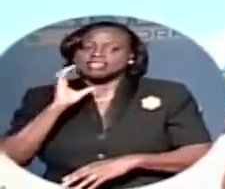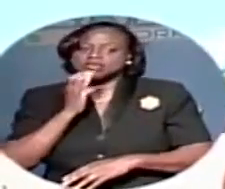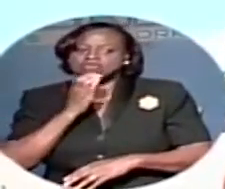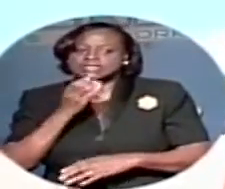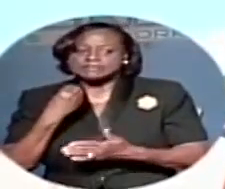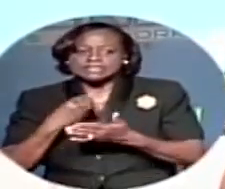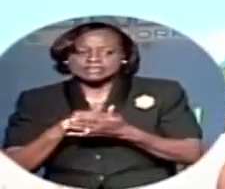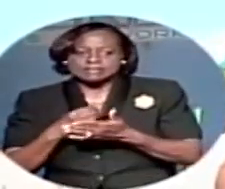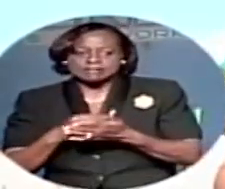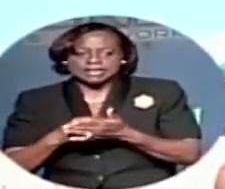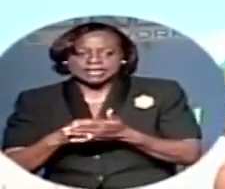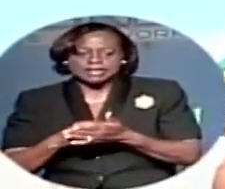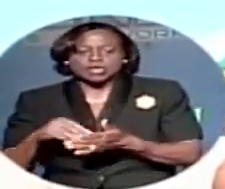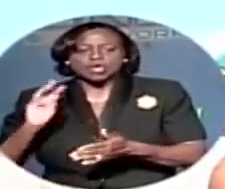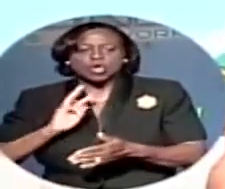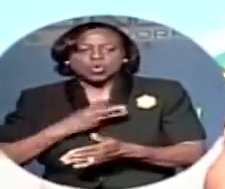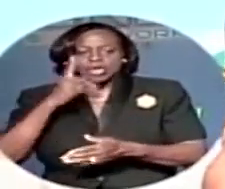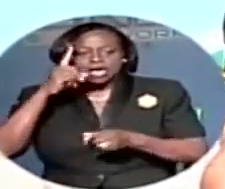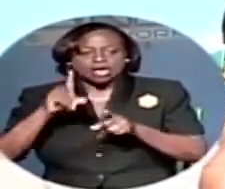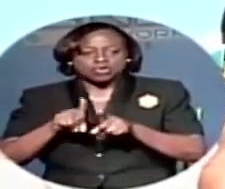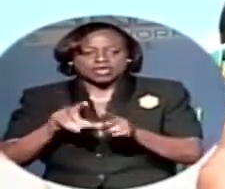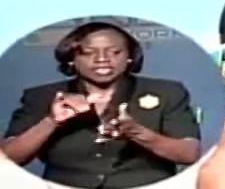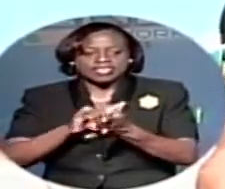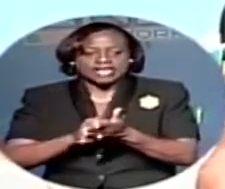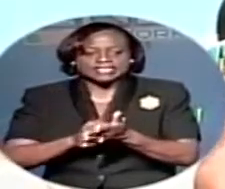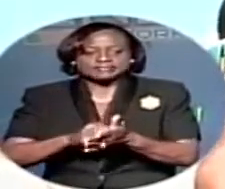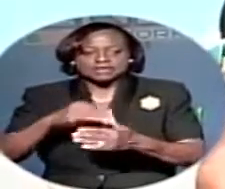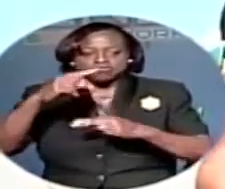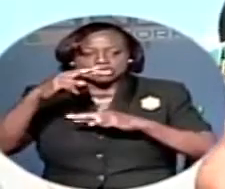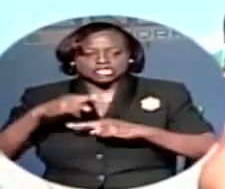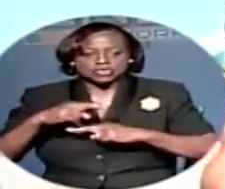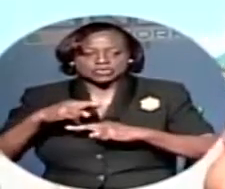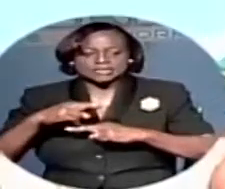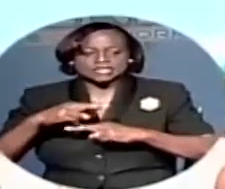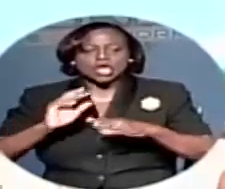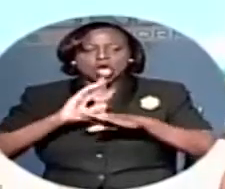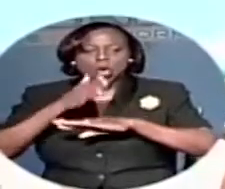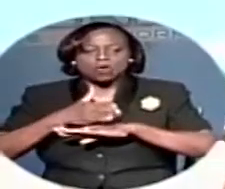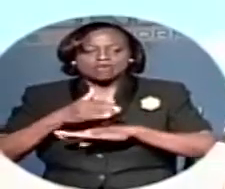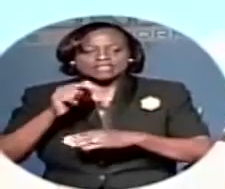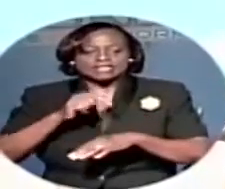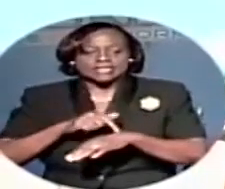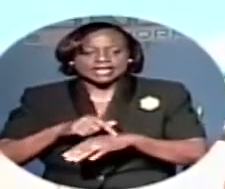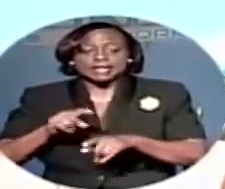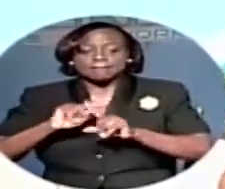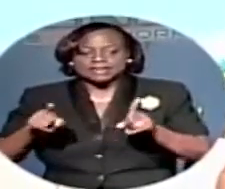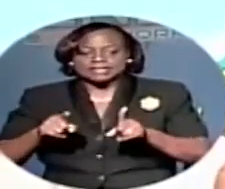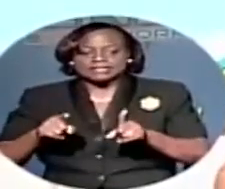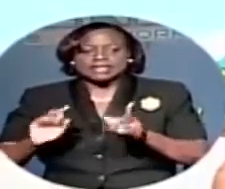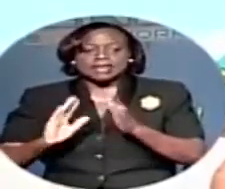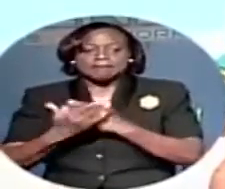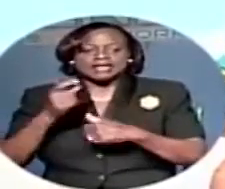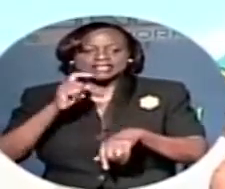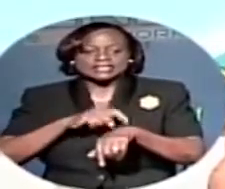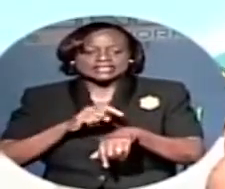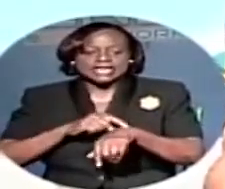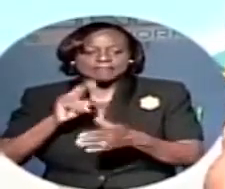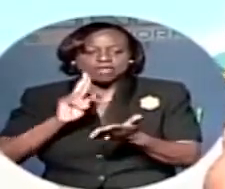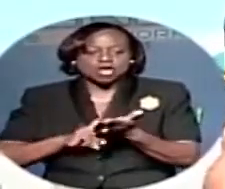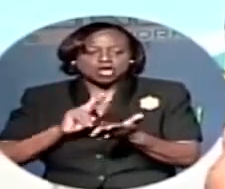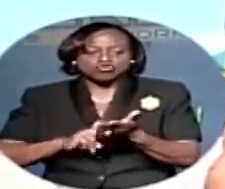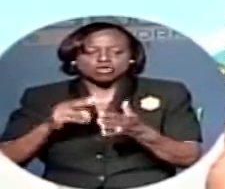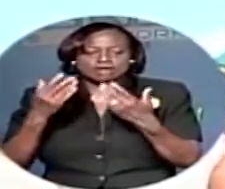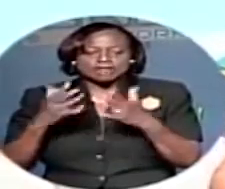bonus. We've agreed that it would have been reduced going over the period, but by the time as the contract expires, it would be back to